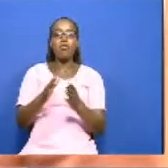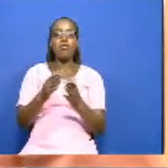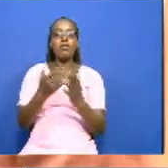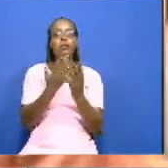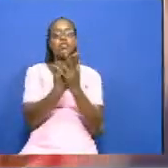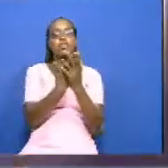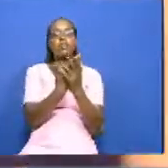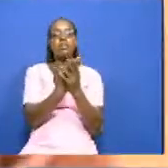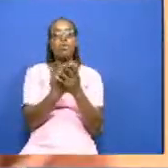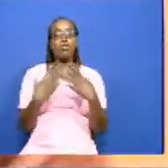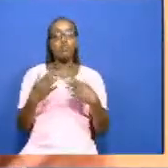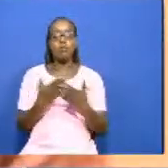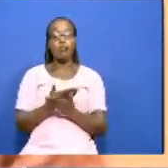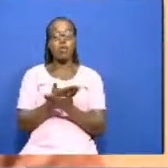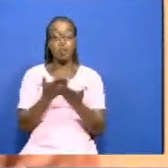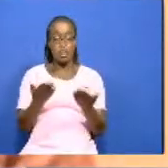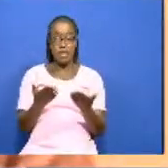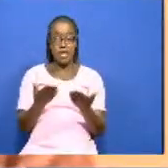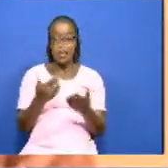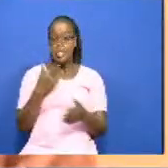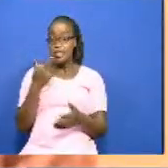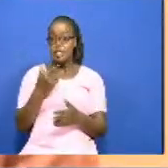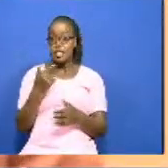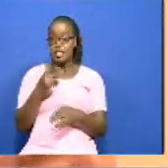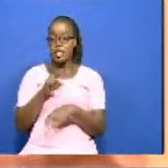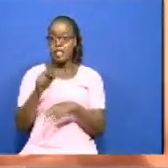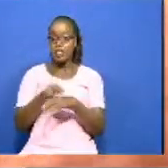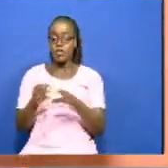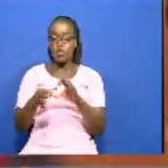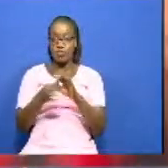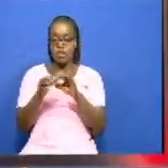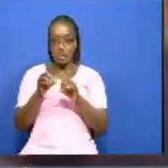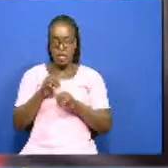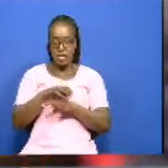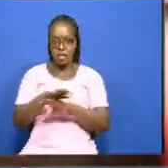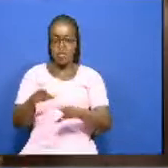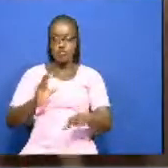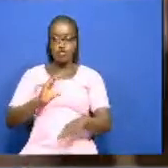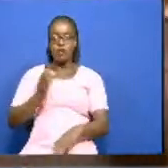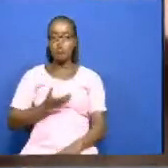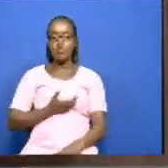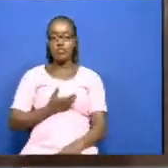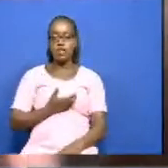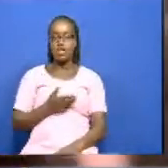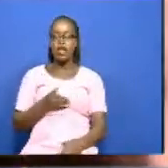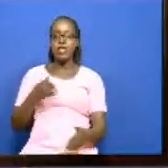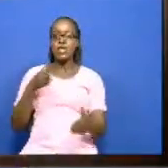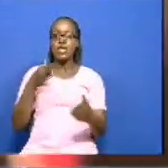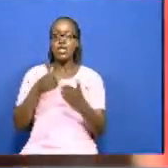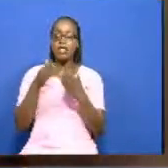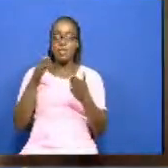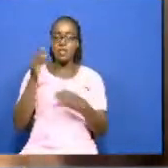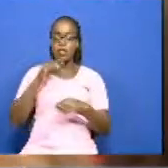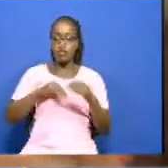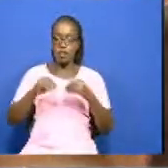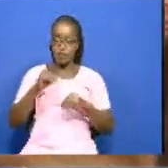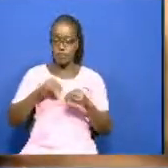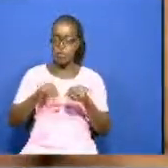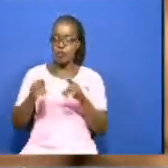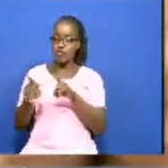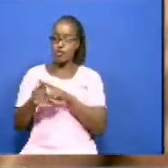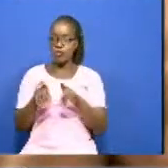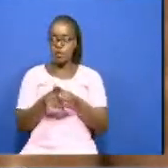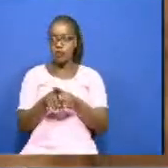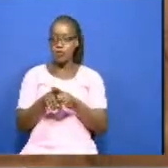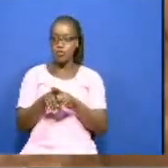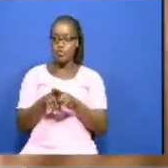parties involved. Oparanya claims the National Cohesion and Integration Commission and the ethics watchdog EACC must have